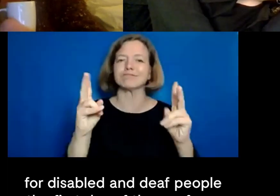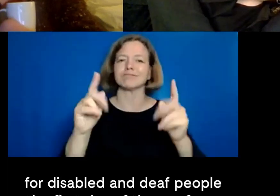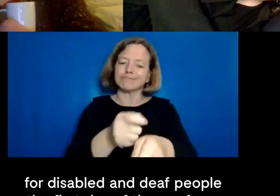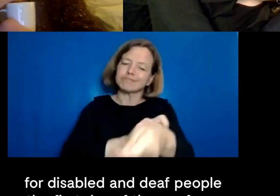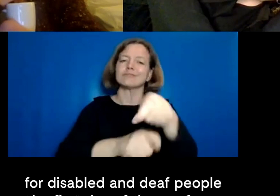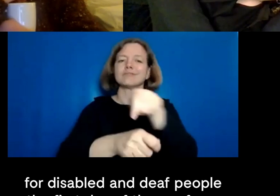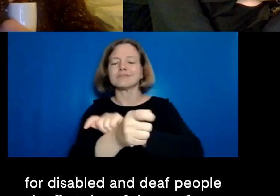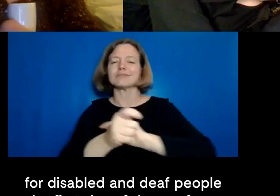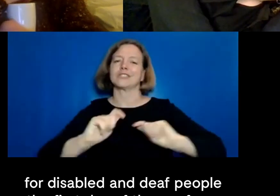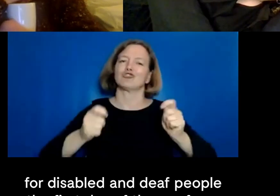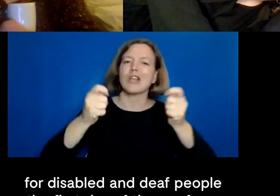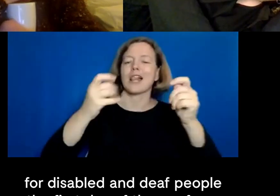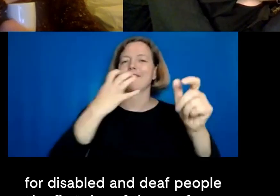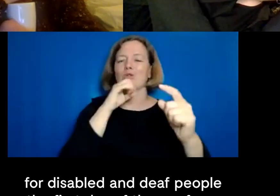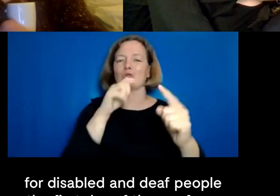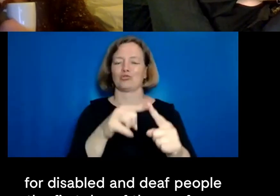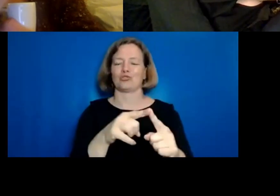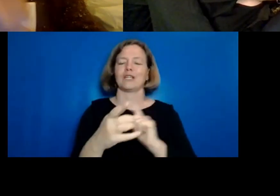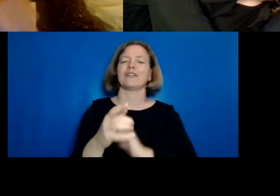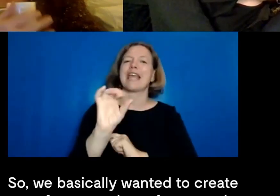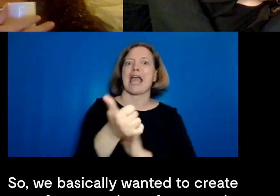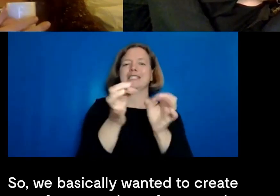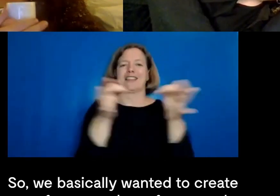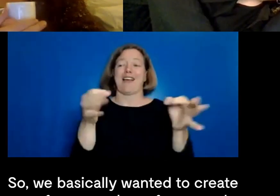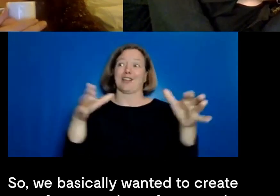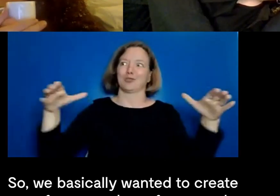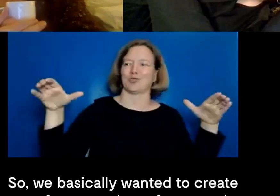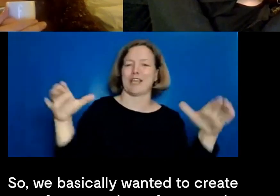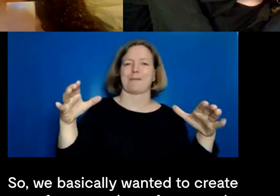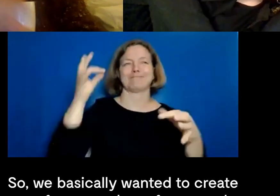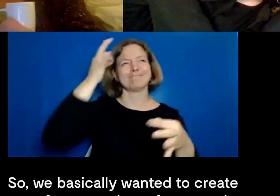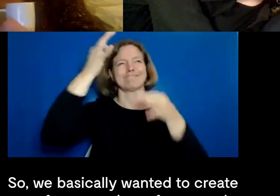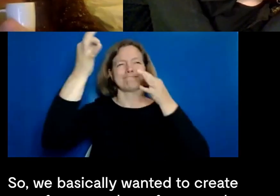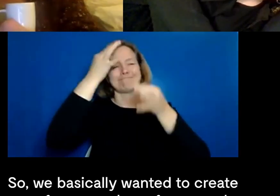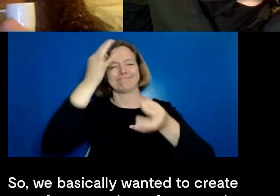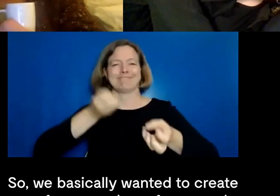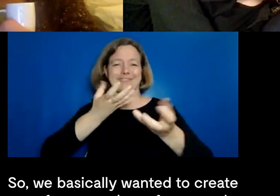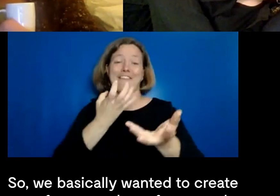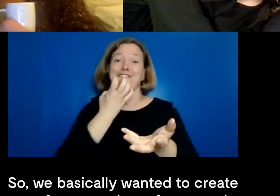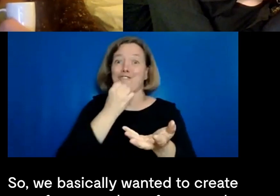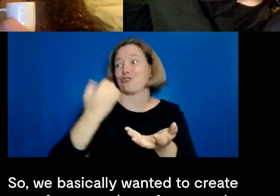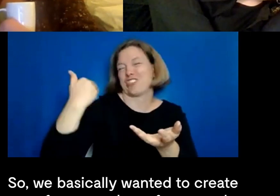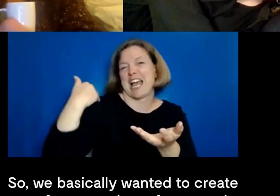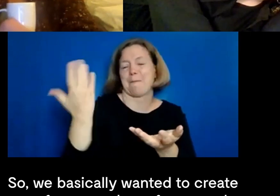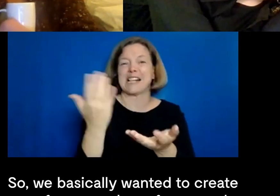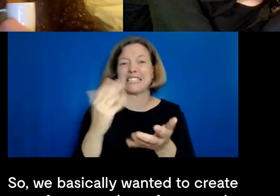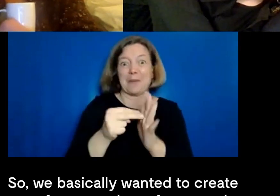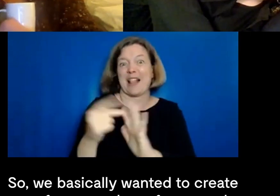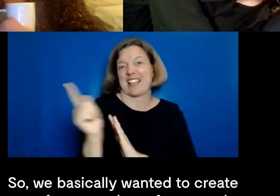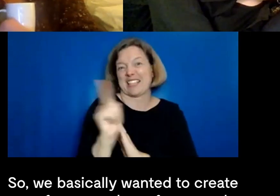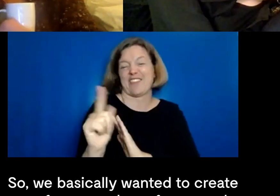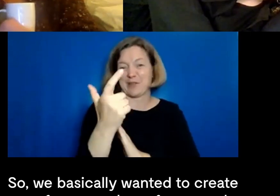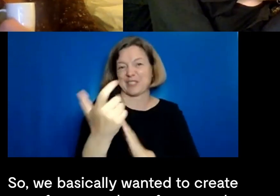deaf people on the first day of the conference. So we basically wanted to create a